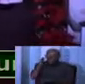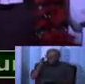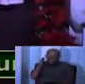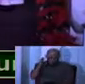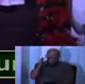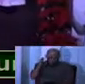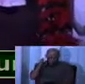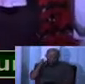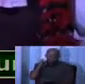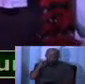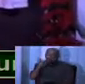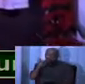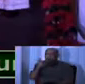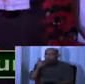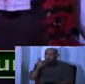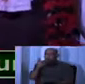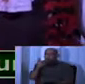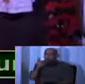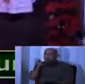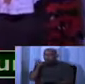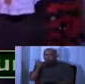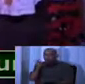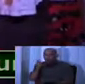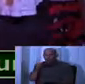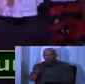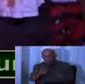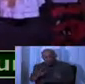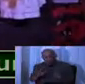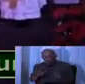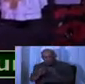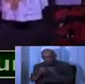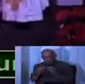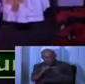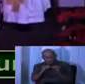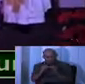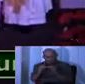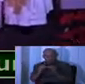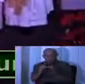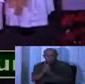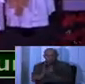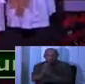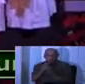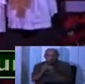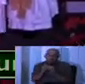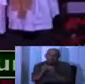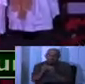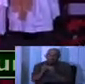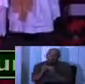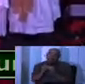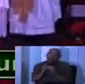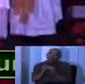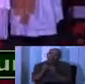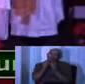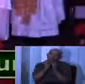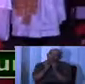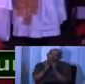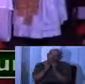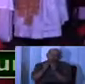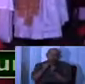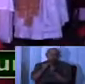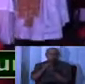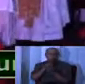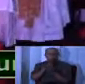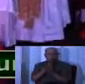better, to treat each other more fairly, to love more deeply. But we come to